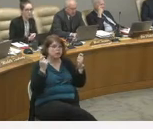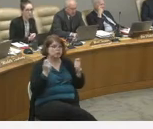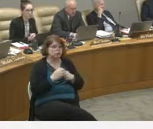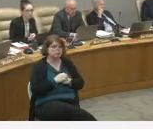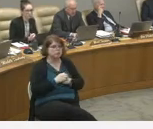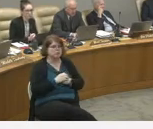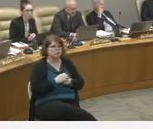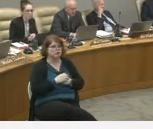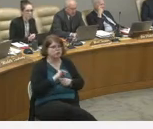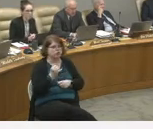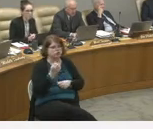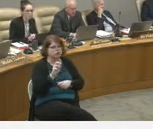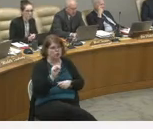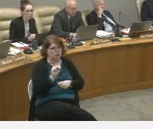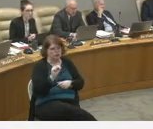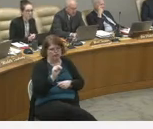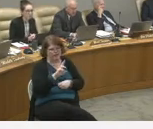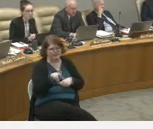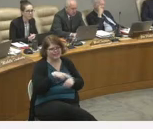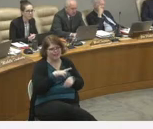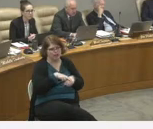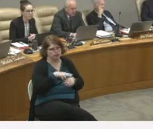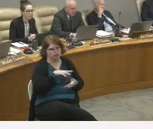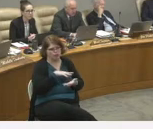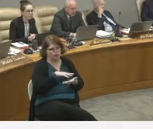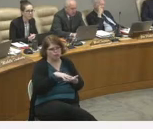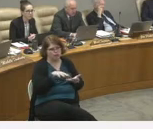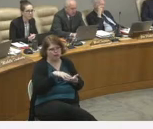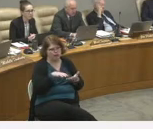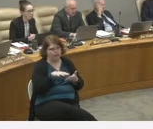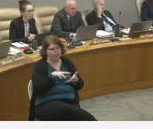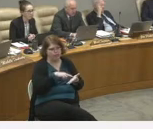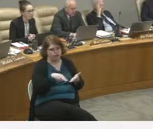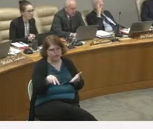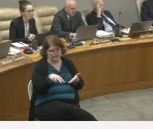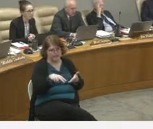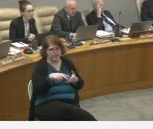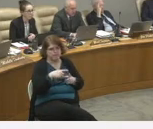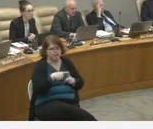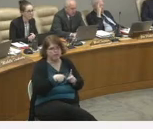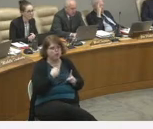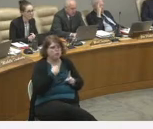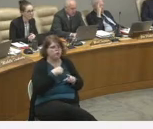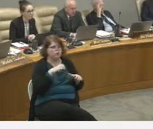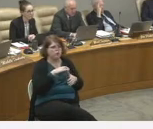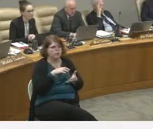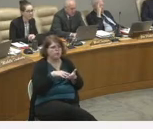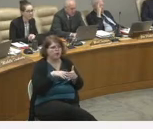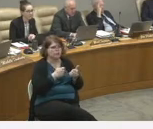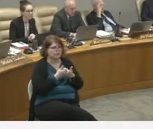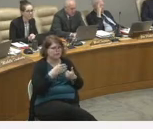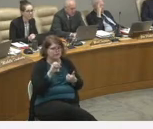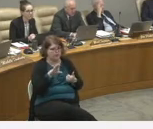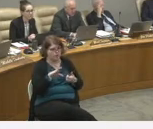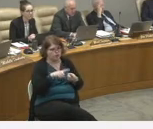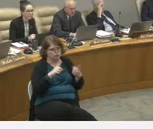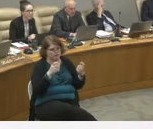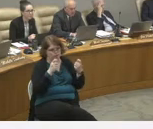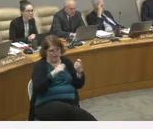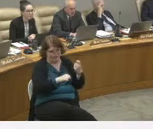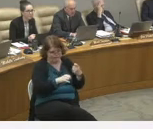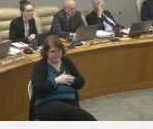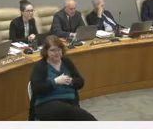January is is a national literacy Braille literacy month and then we do a braille challenge in February it's a celebration of Braille literacy